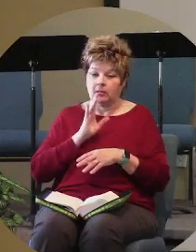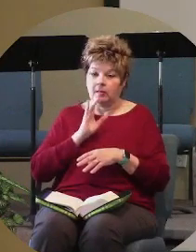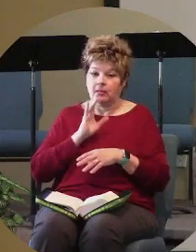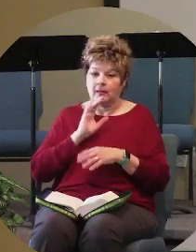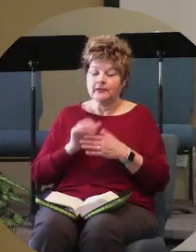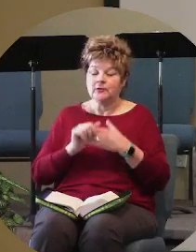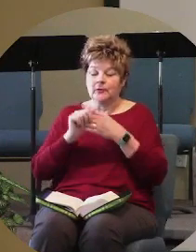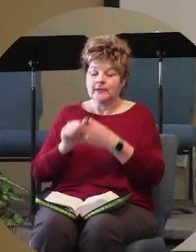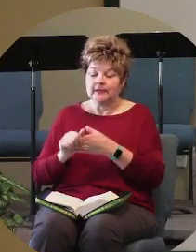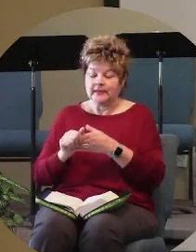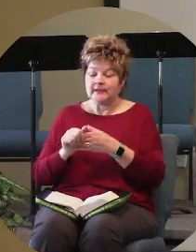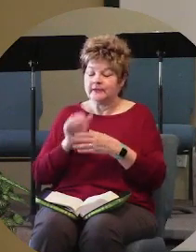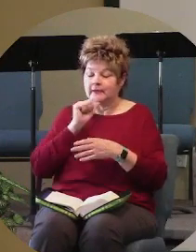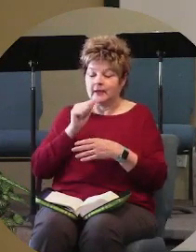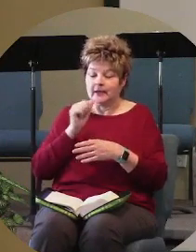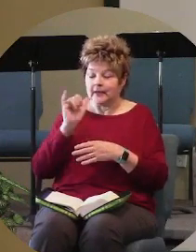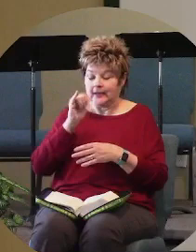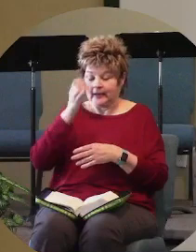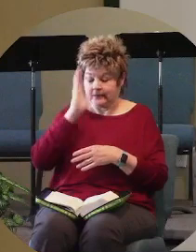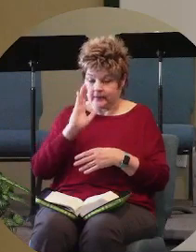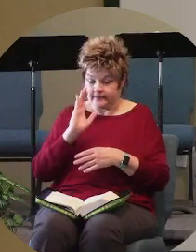Let's go back to verse 14 really quick.